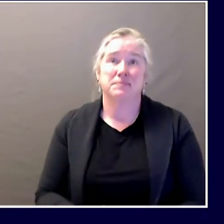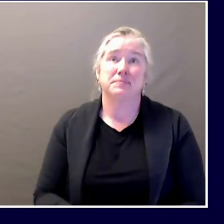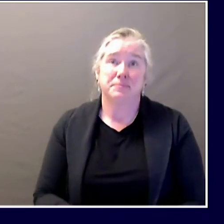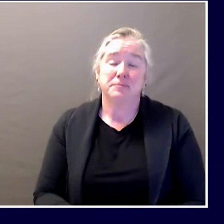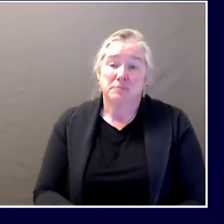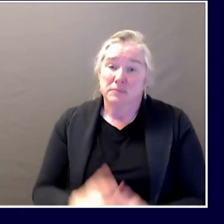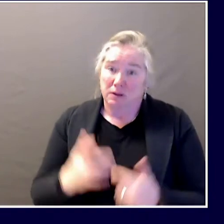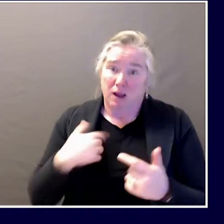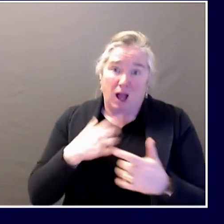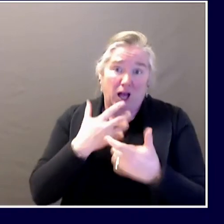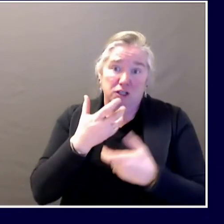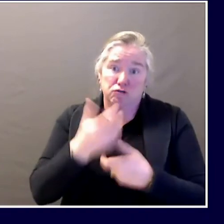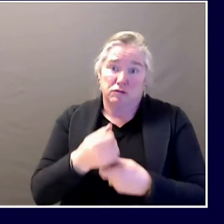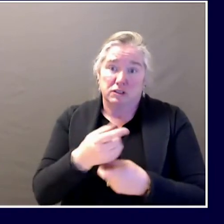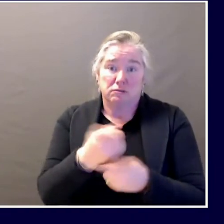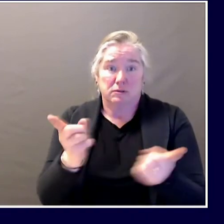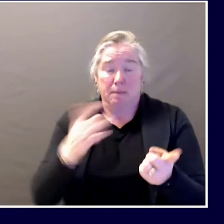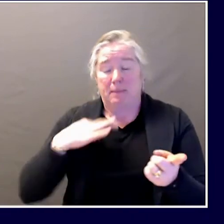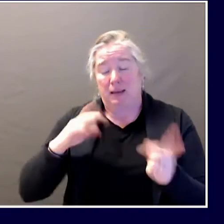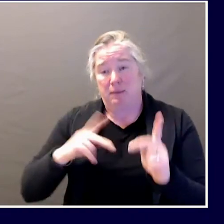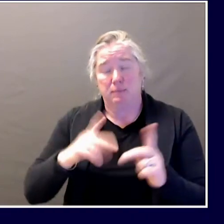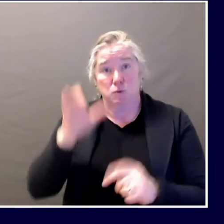best way to put it into practice is.